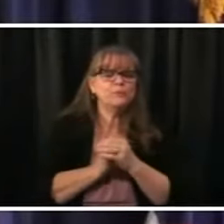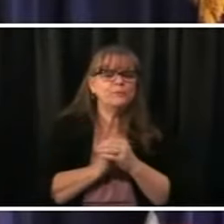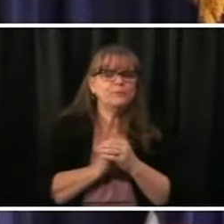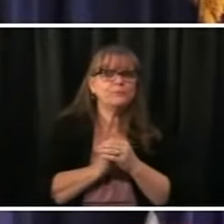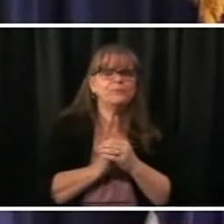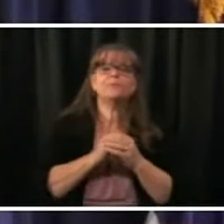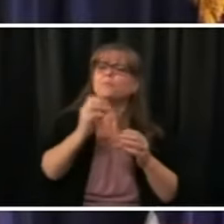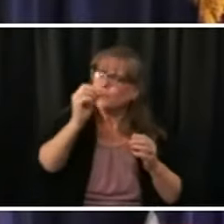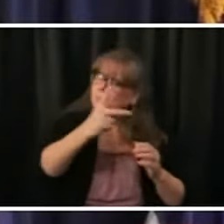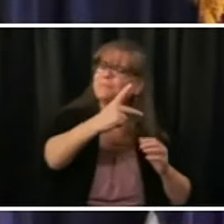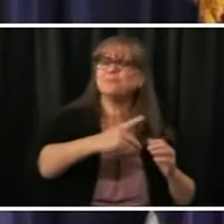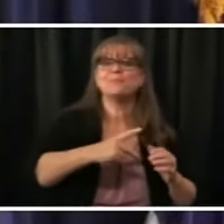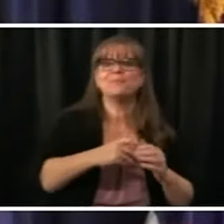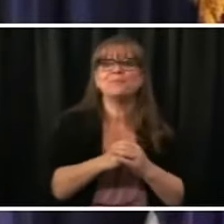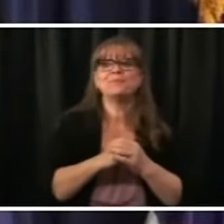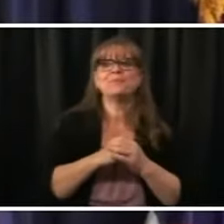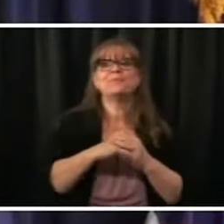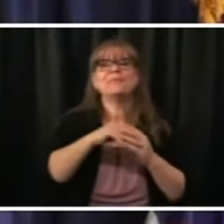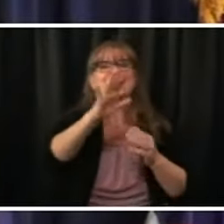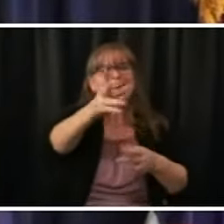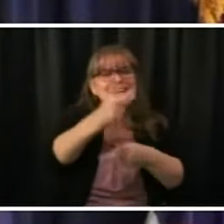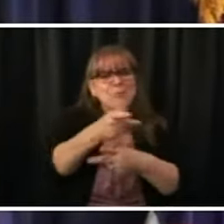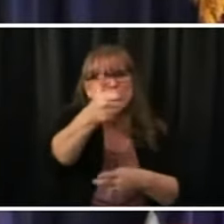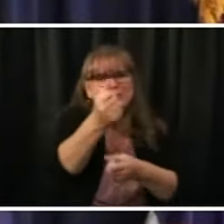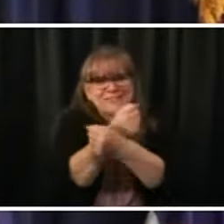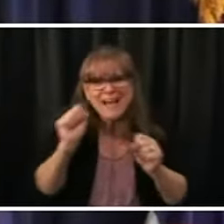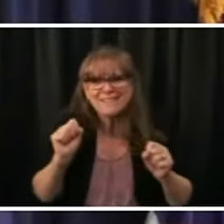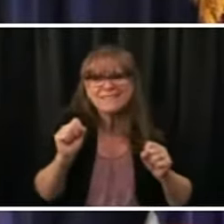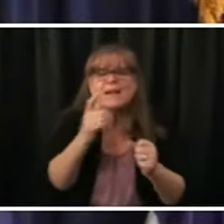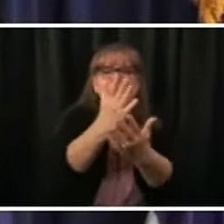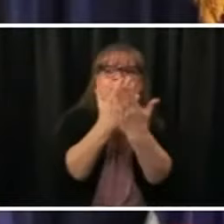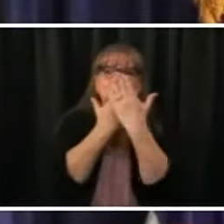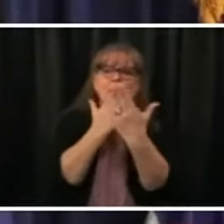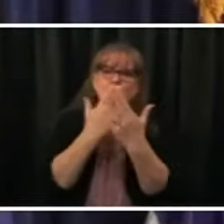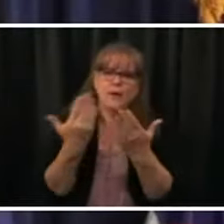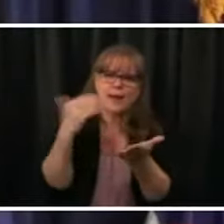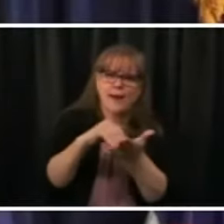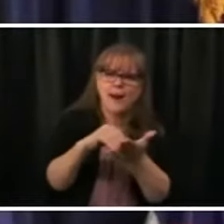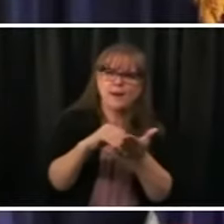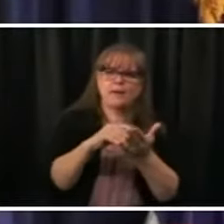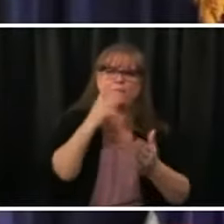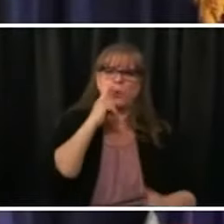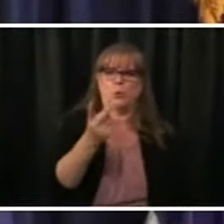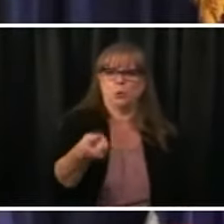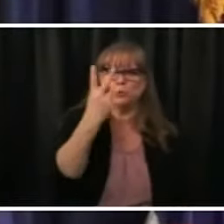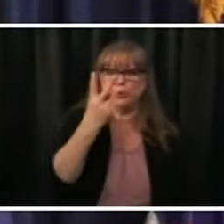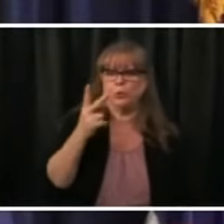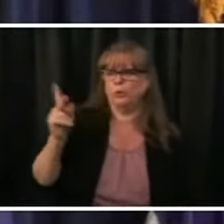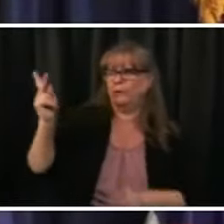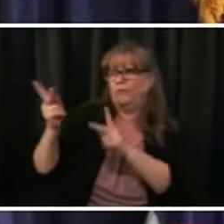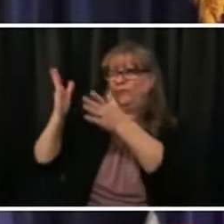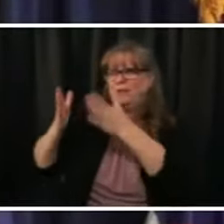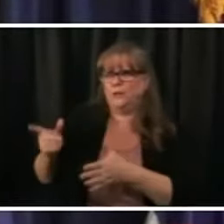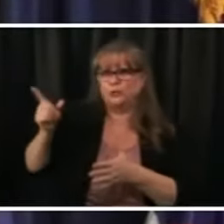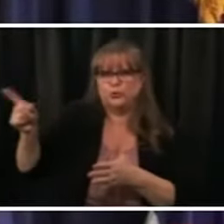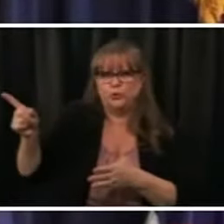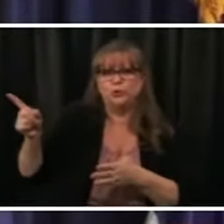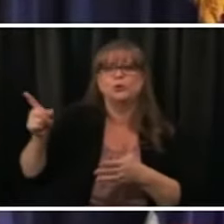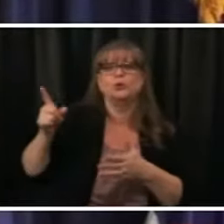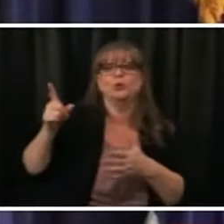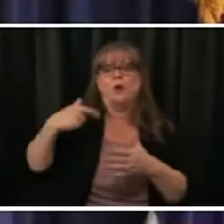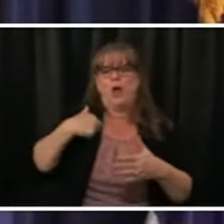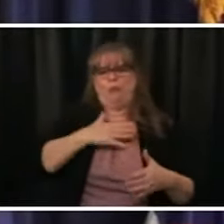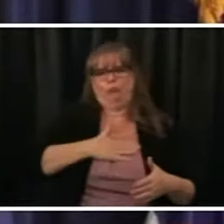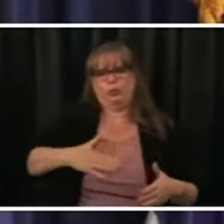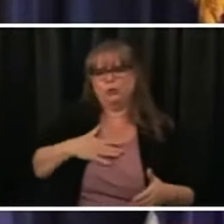Okay, look, let's stay safe, Colorado. Thank you again to our two guests today. I appreciate them joining us today